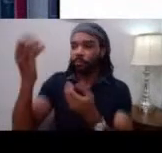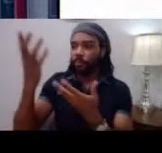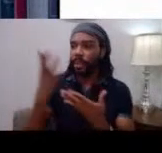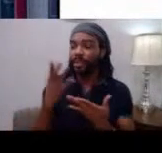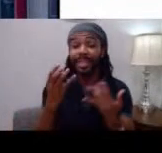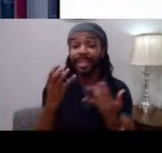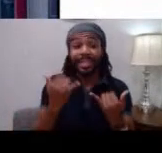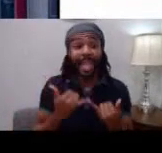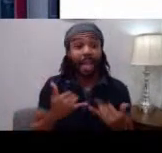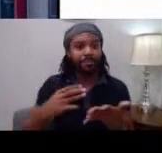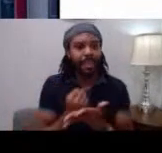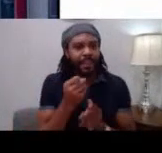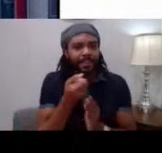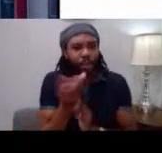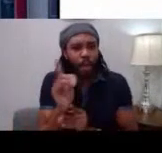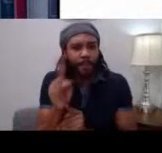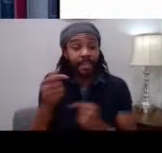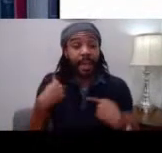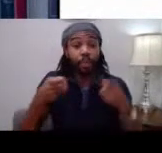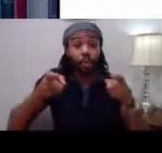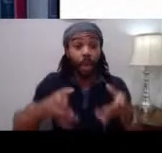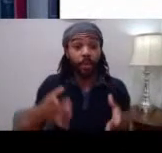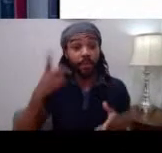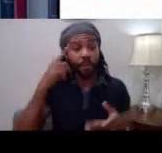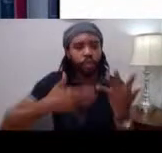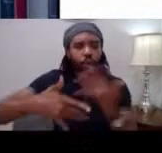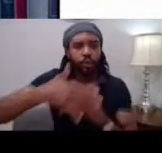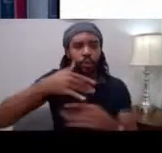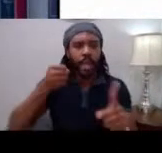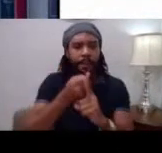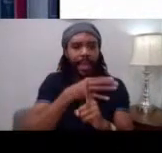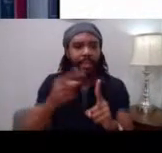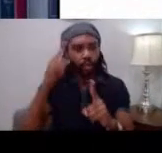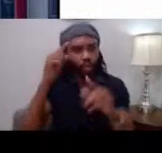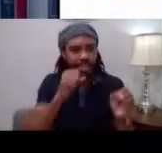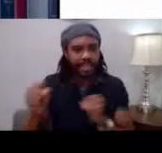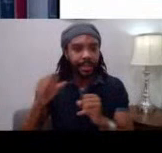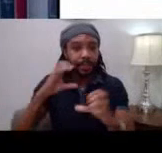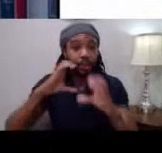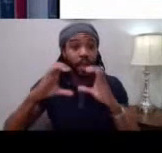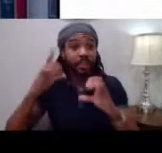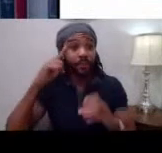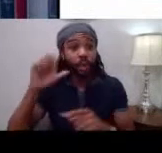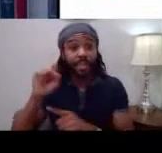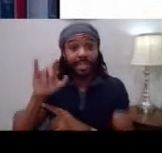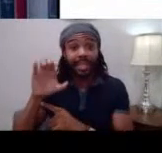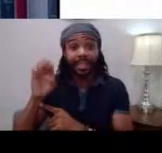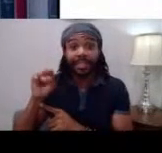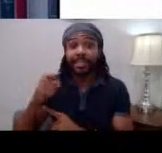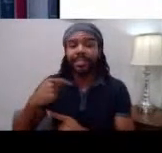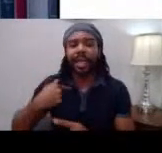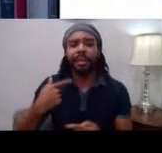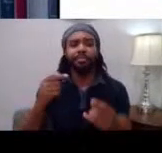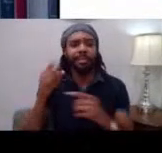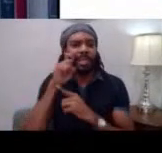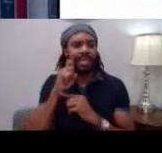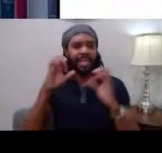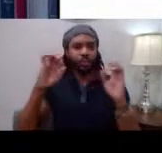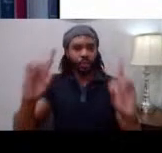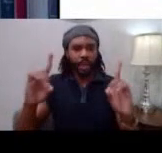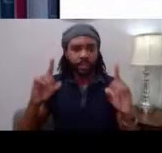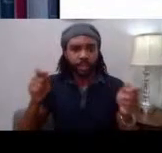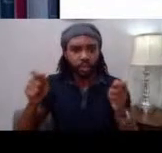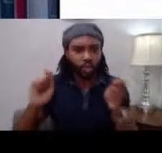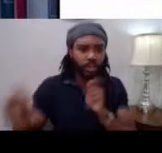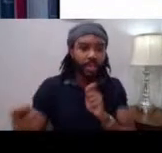Strategic Communications for SECUS, Sex Ed for Social Change. I'm here to talk about sex education legislation and